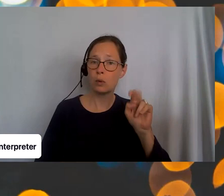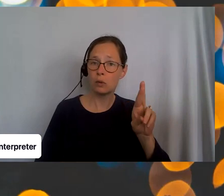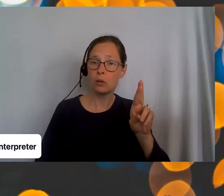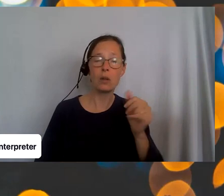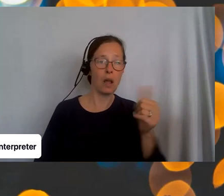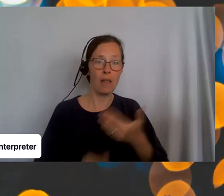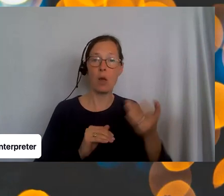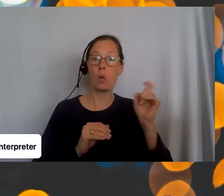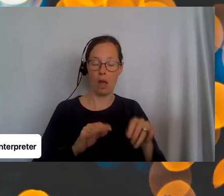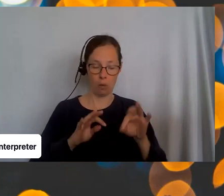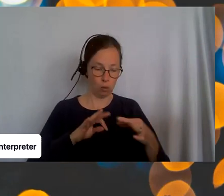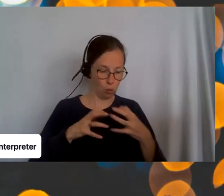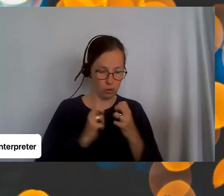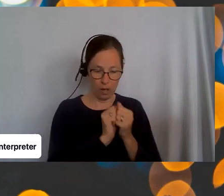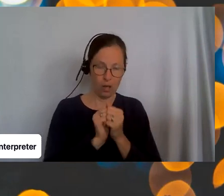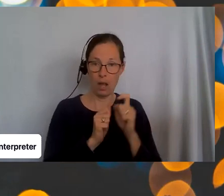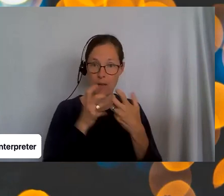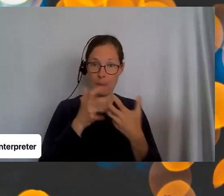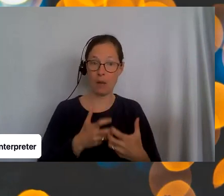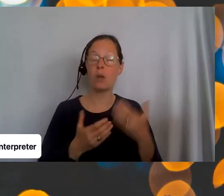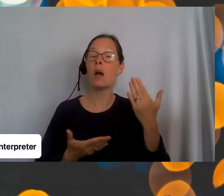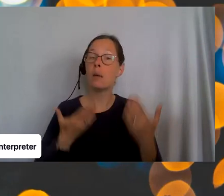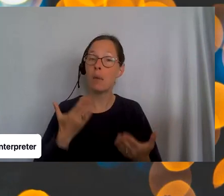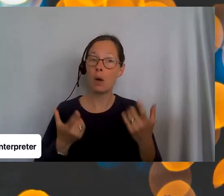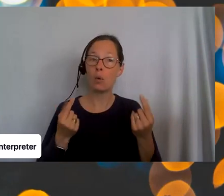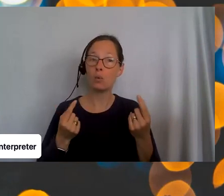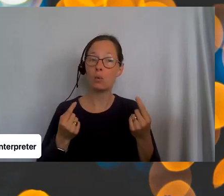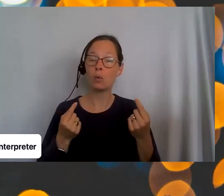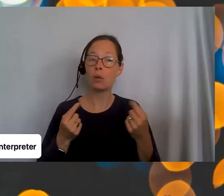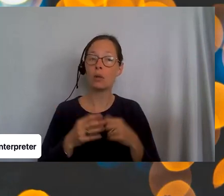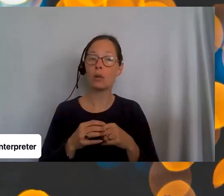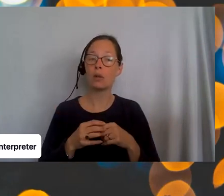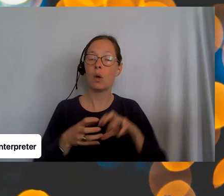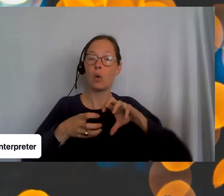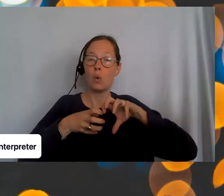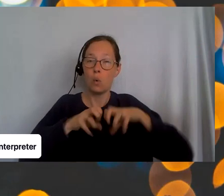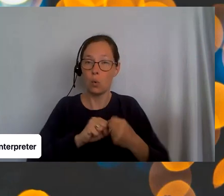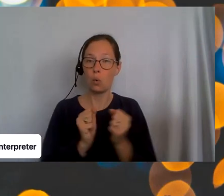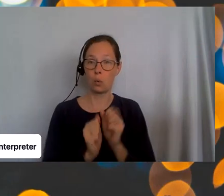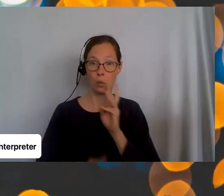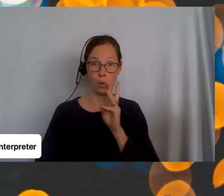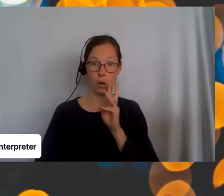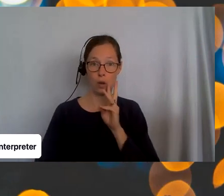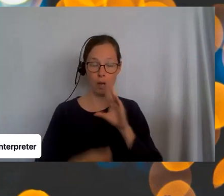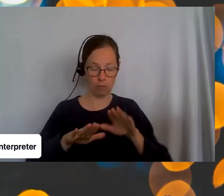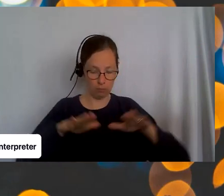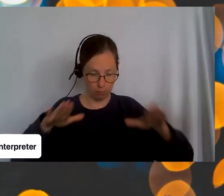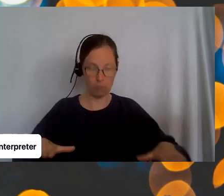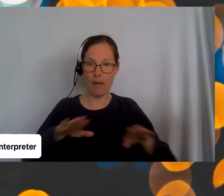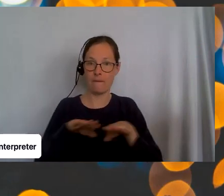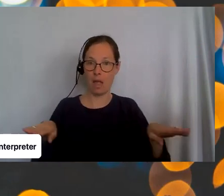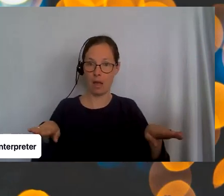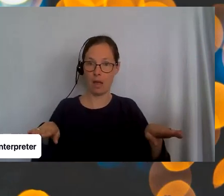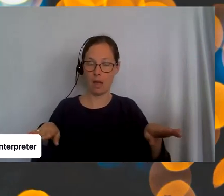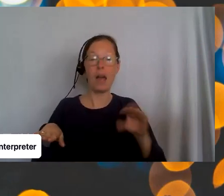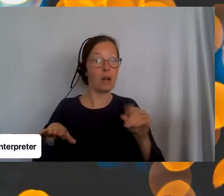sew together and they have to kind of all match, what you might do is wring this out with water and then lay it flat and